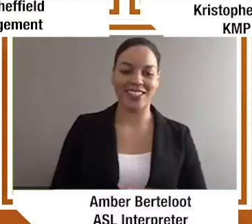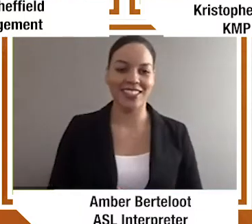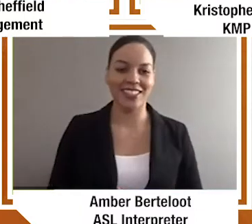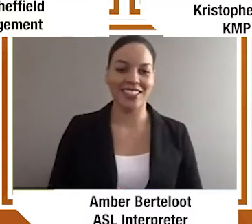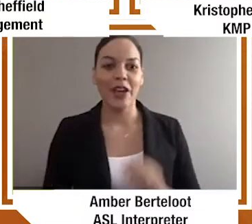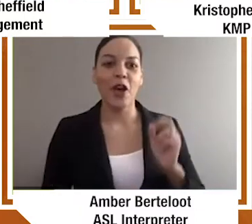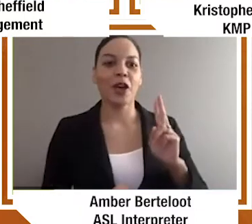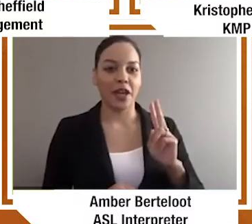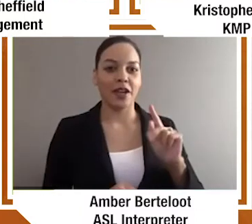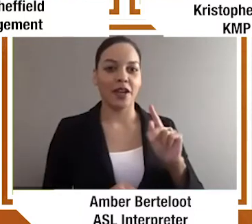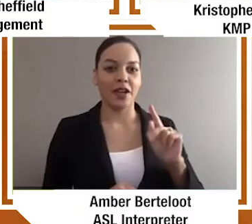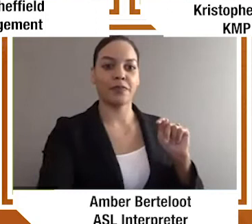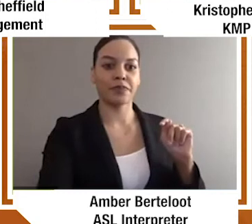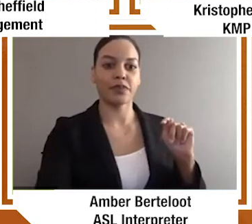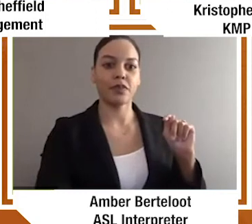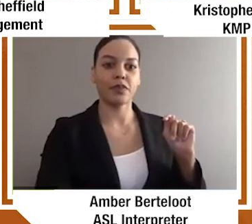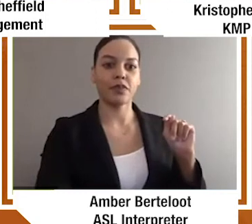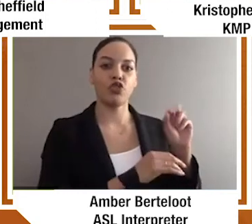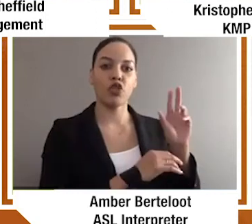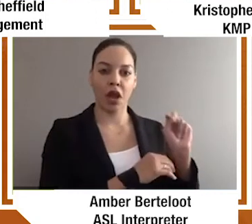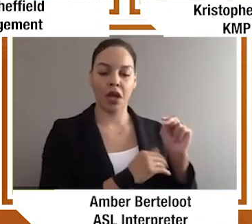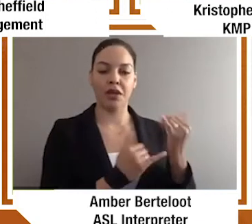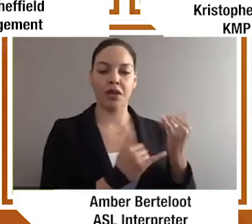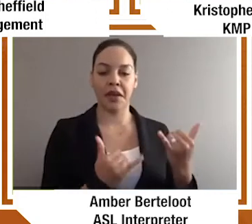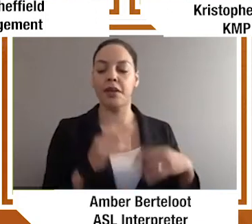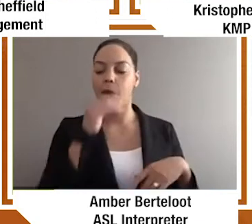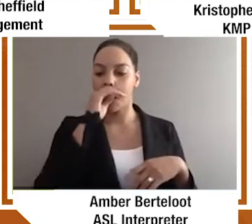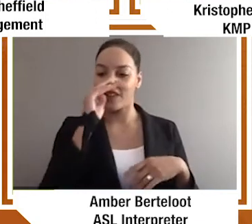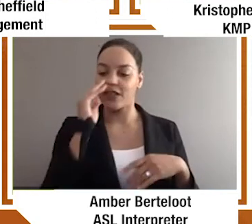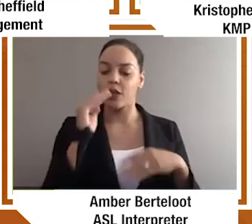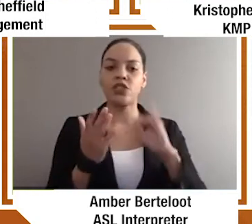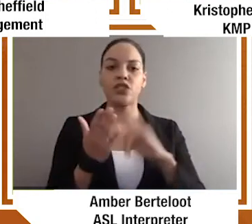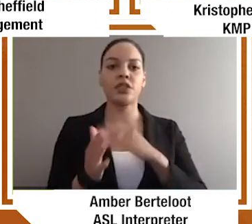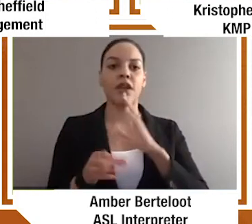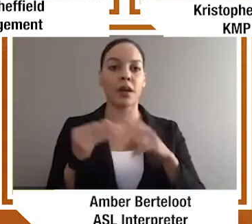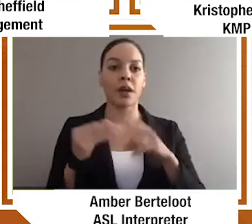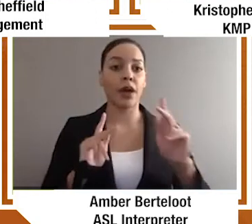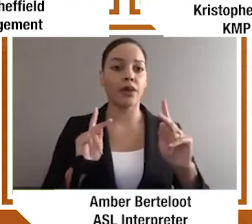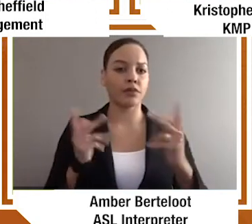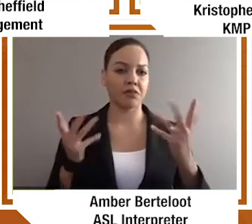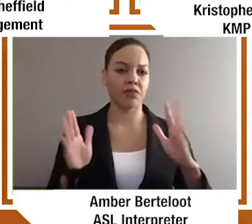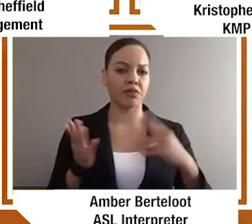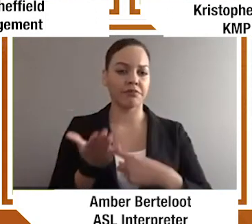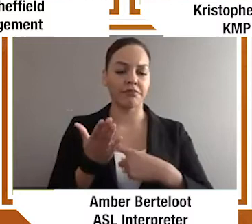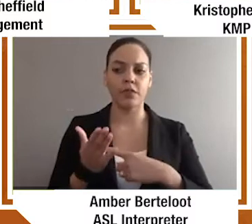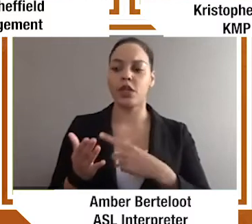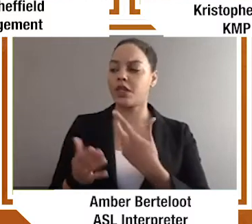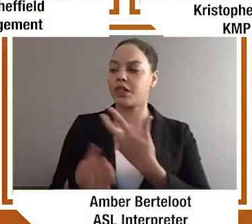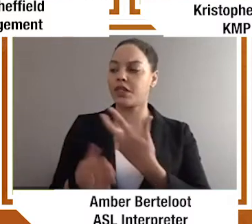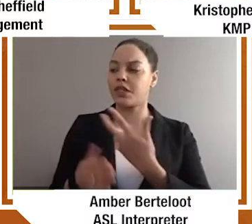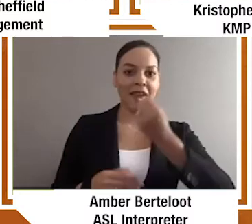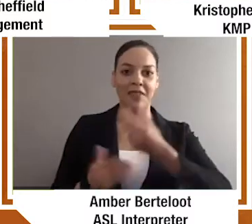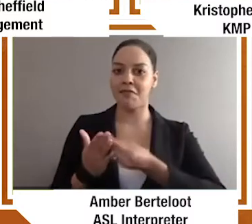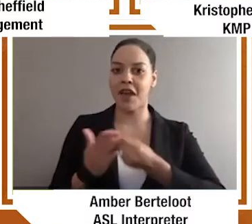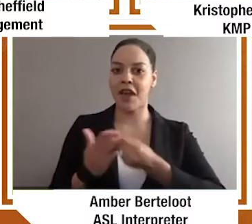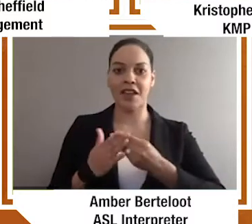about, taking the money, right? So like, also we need to talk about some people who took the money and ran. You know, we had some money drop